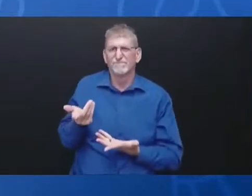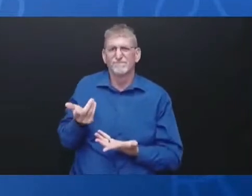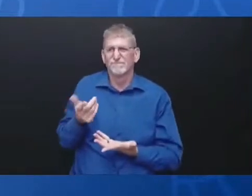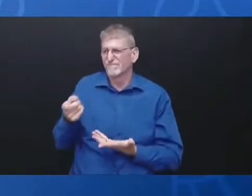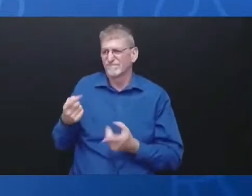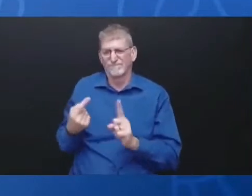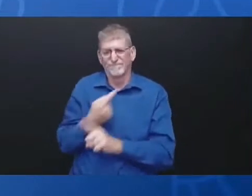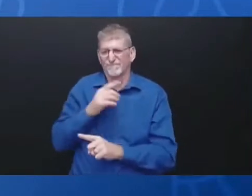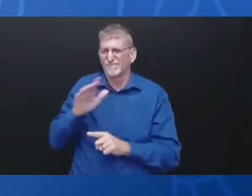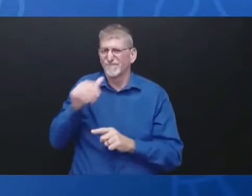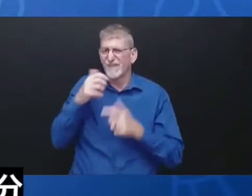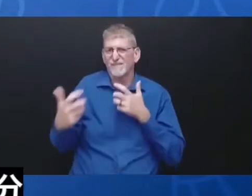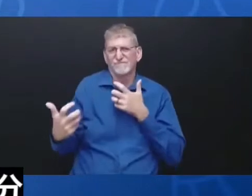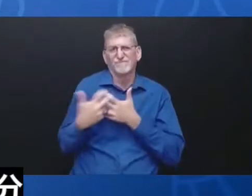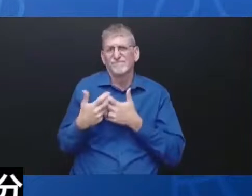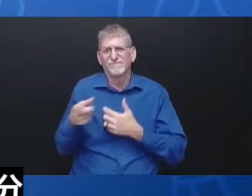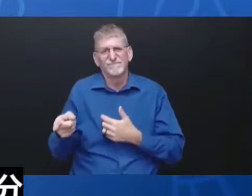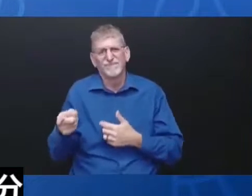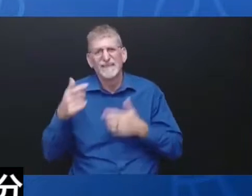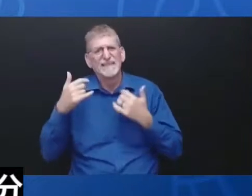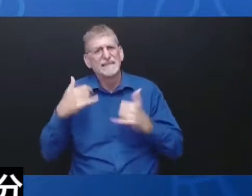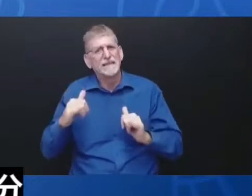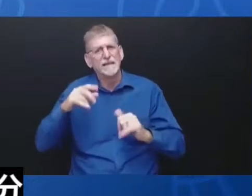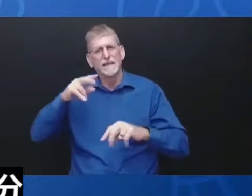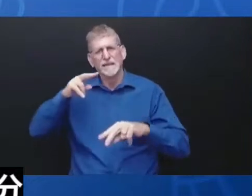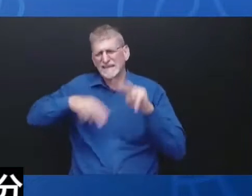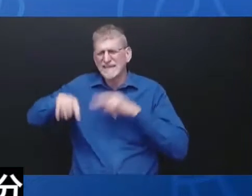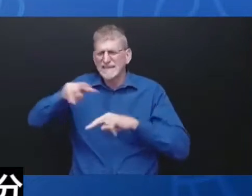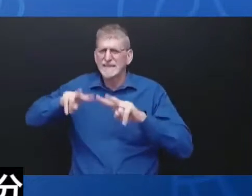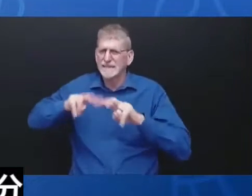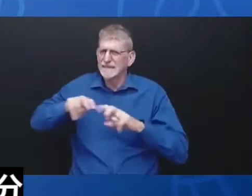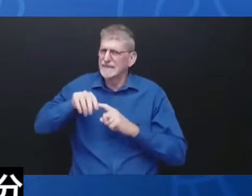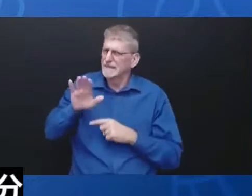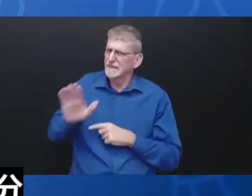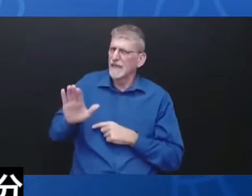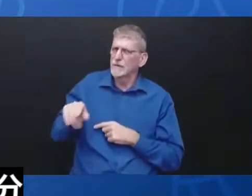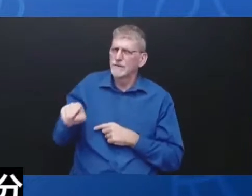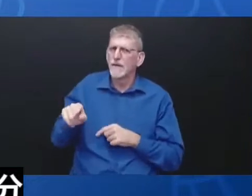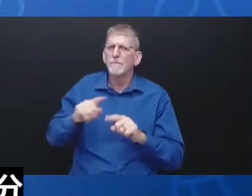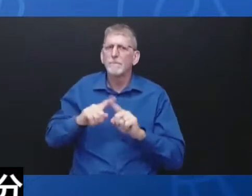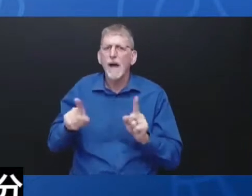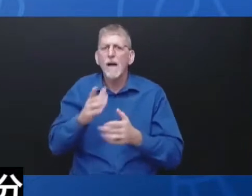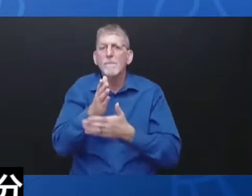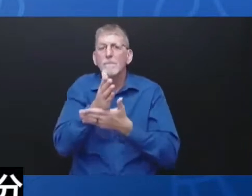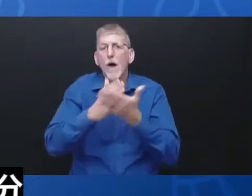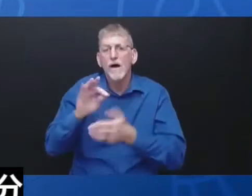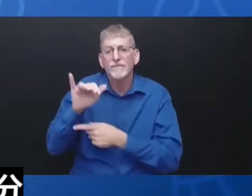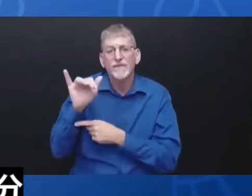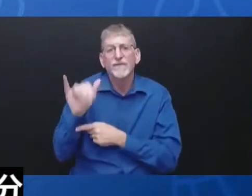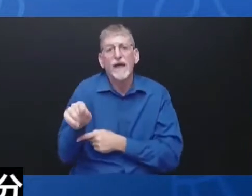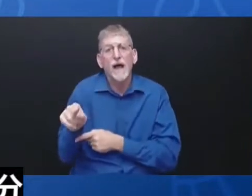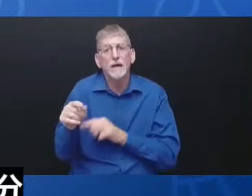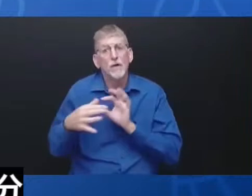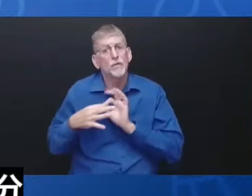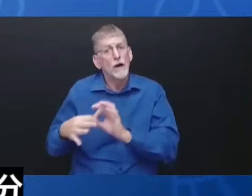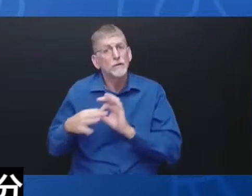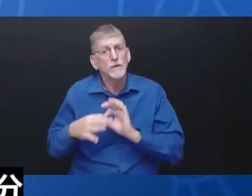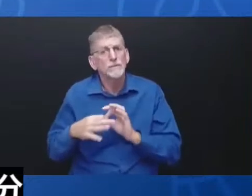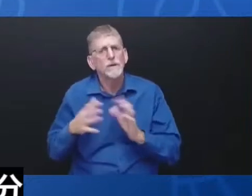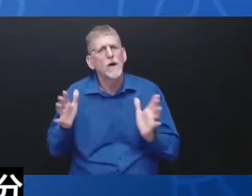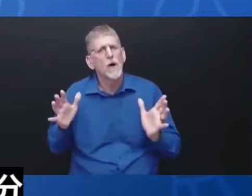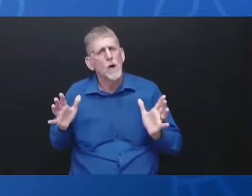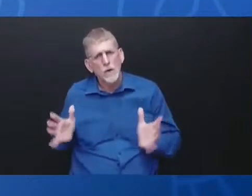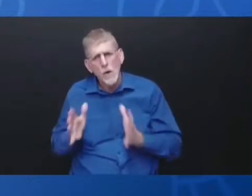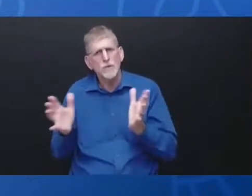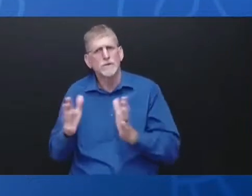part of it is, within the diplomacy of it, is to encourage a change in policy and posture. of course